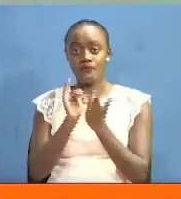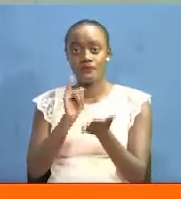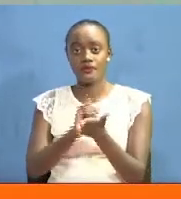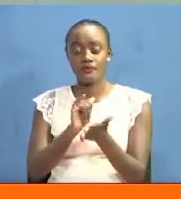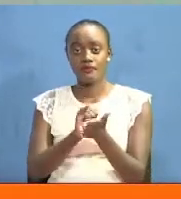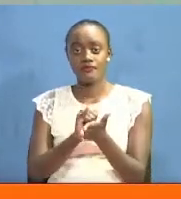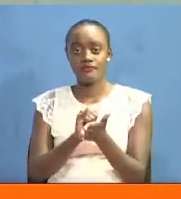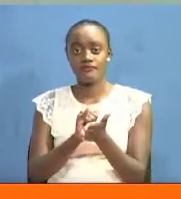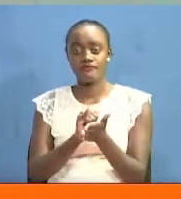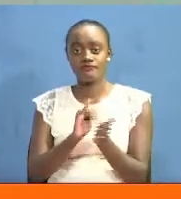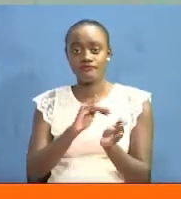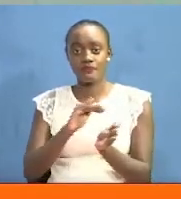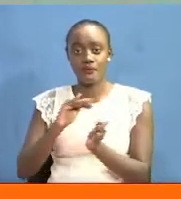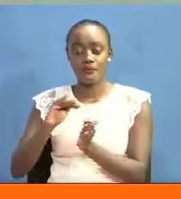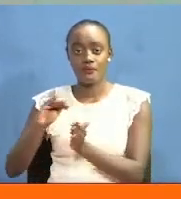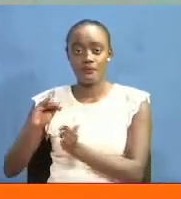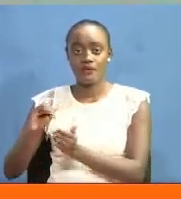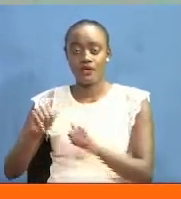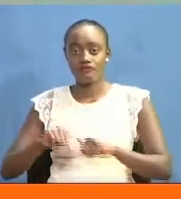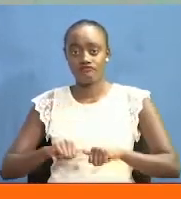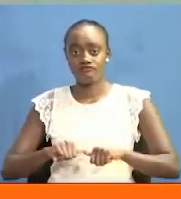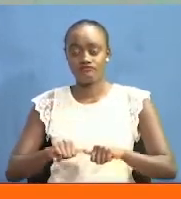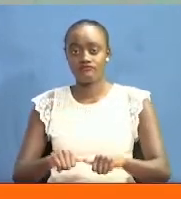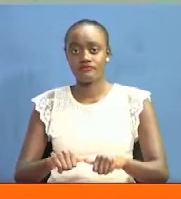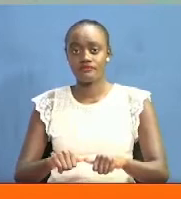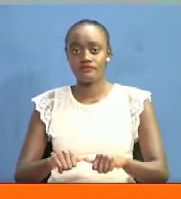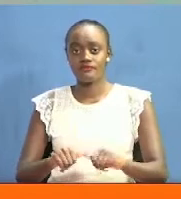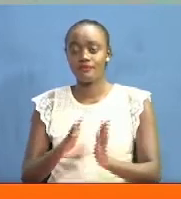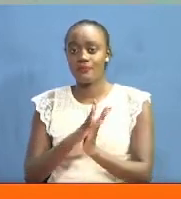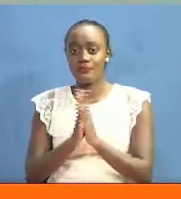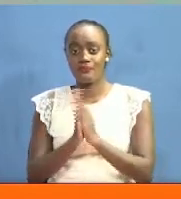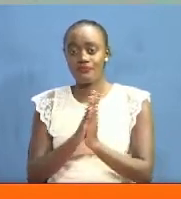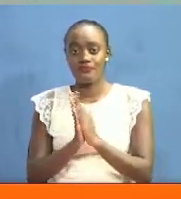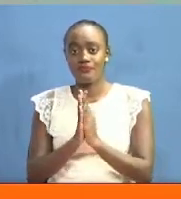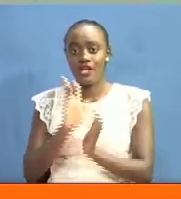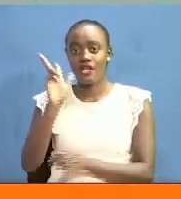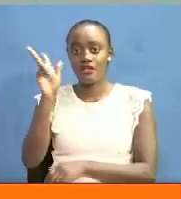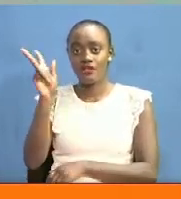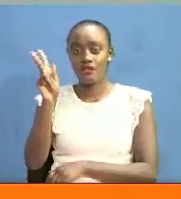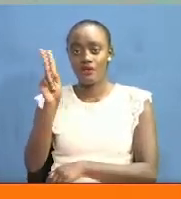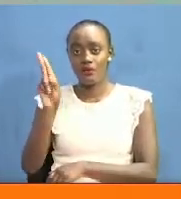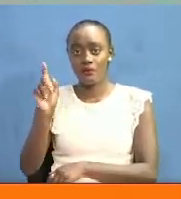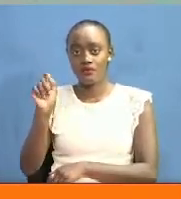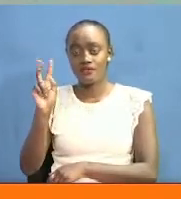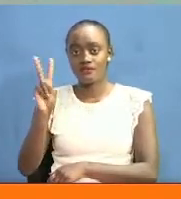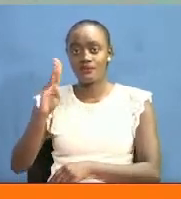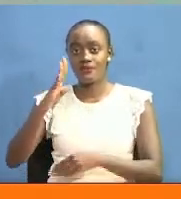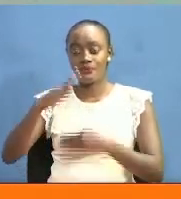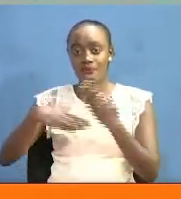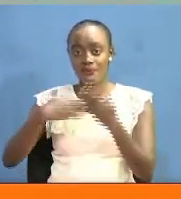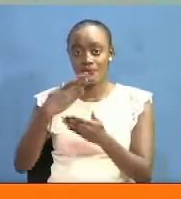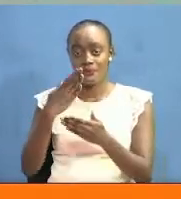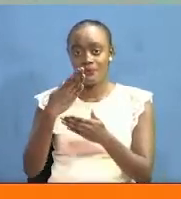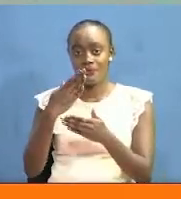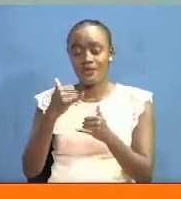Inciting story, Evans Auma. Now let's move on to a different kind of story. KTV News Director and anchor Mutegi K.